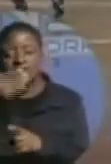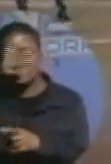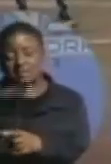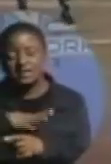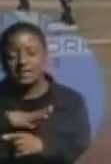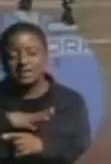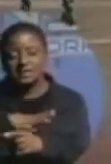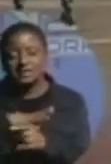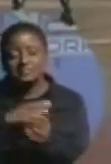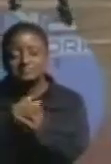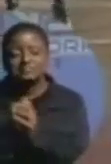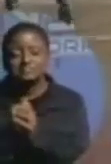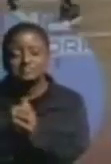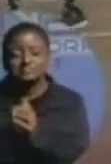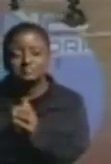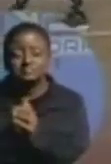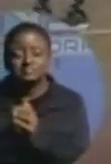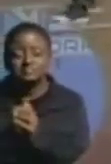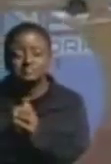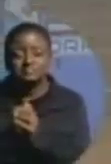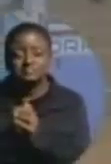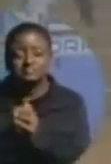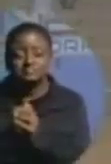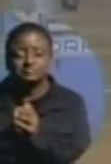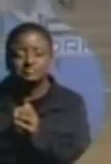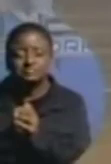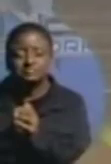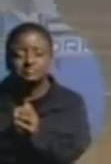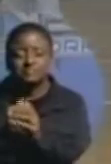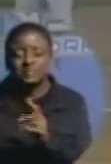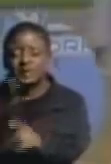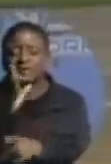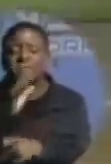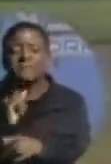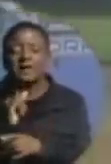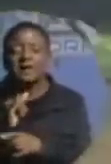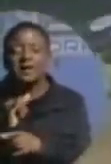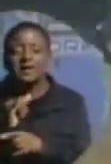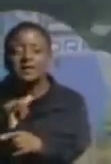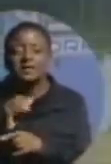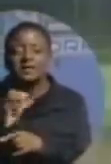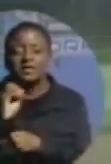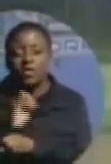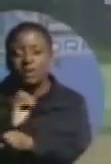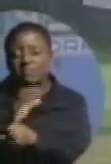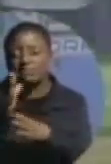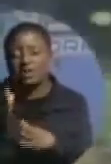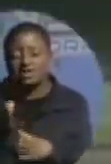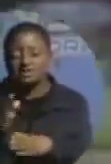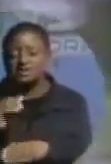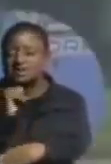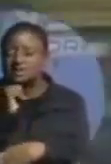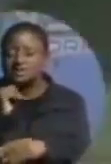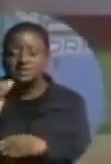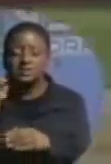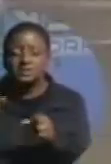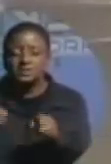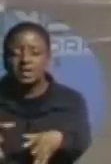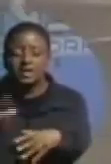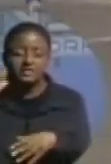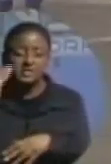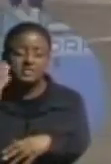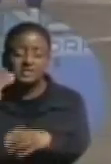Ashanti Dawala. She had the Operators off strike. Hit by the Operators and the inexperience of the Lady Hitmen starting to